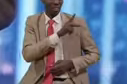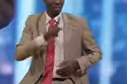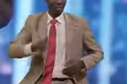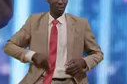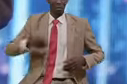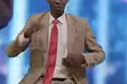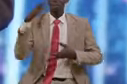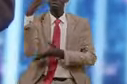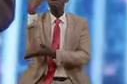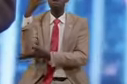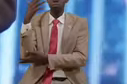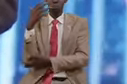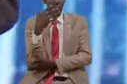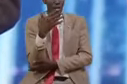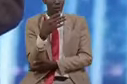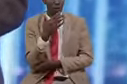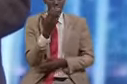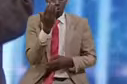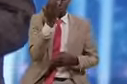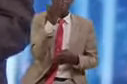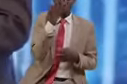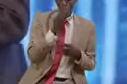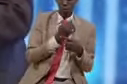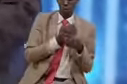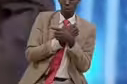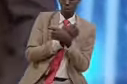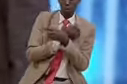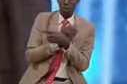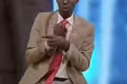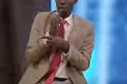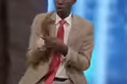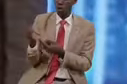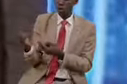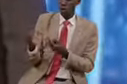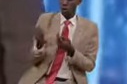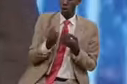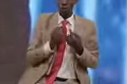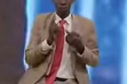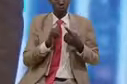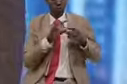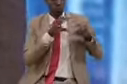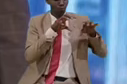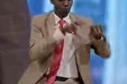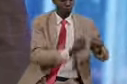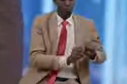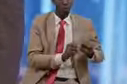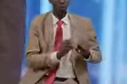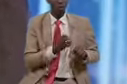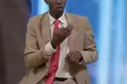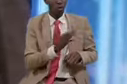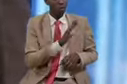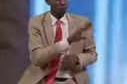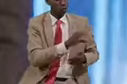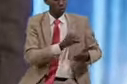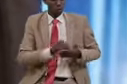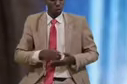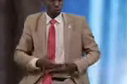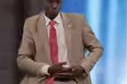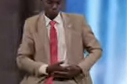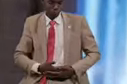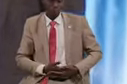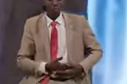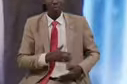knowing that this other animal is coming to get any of the other little